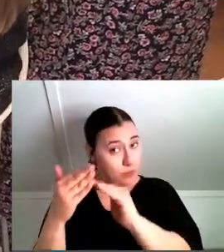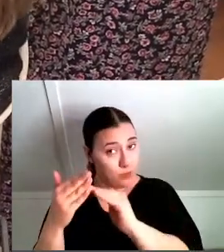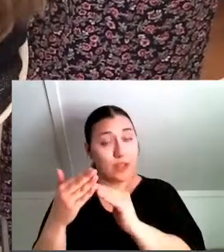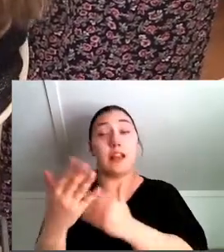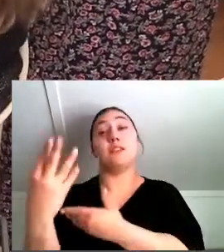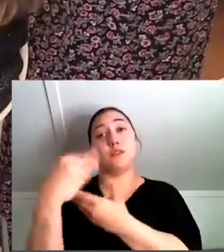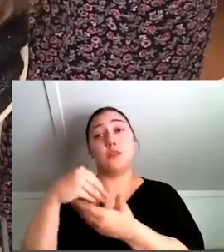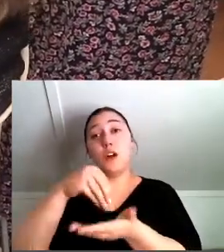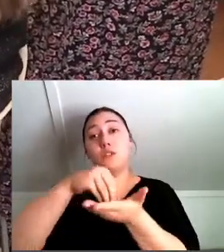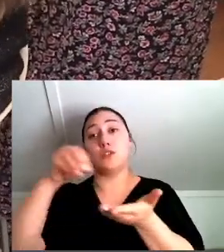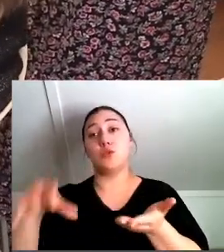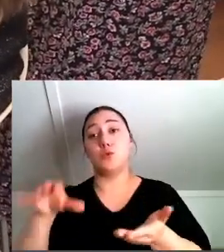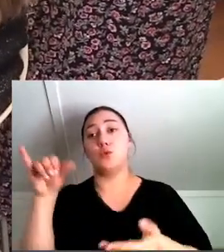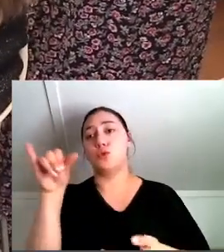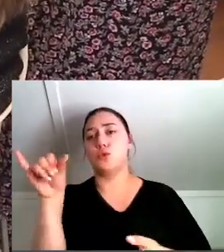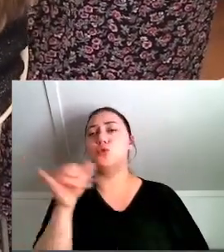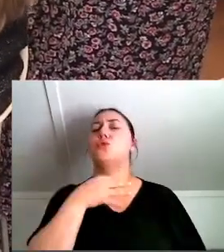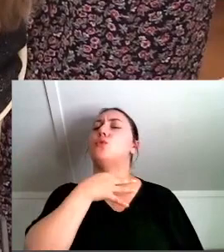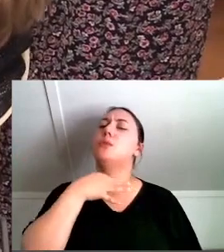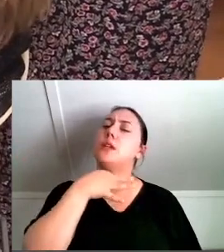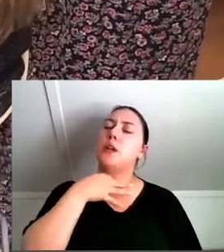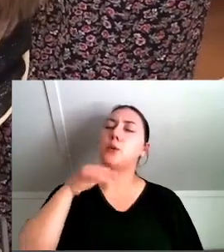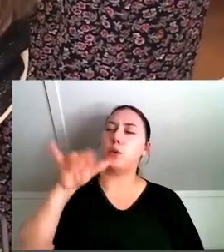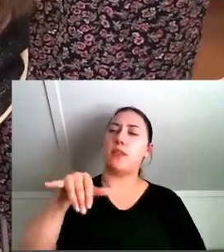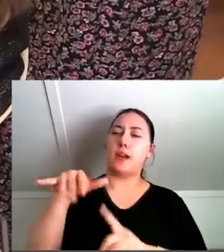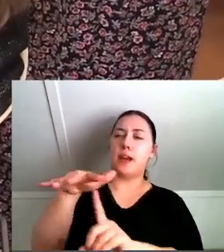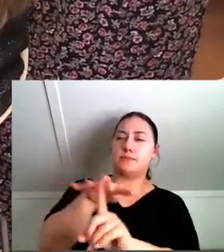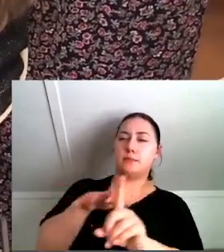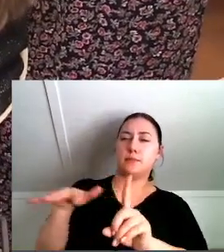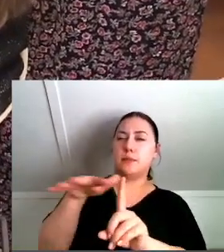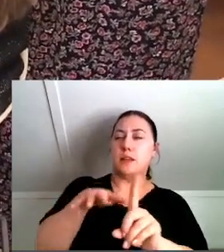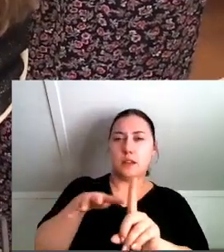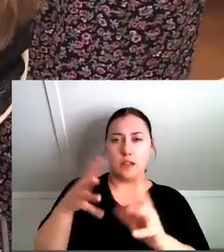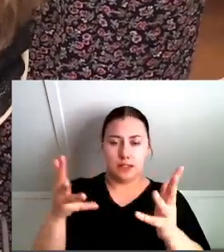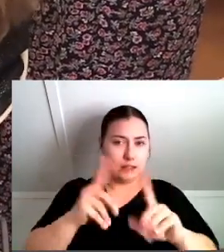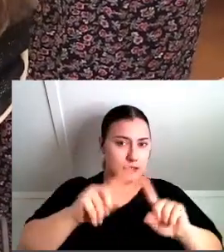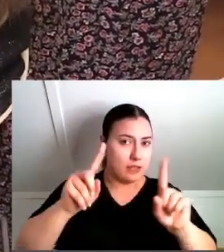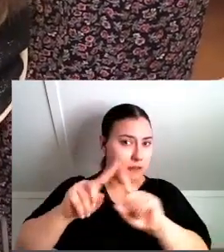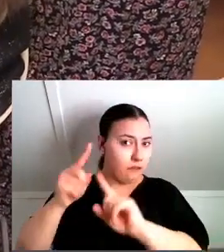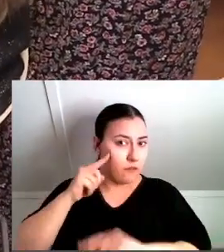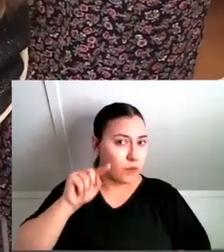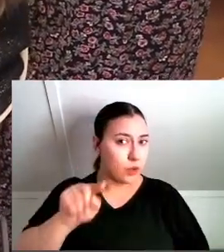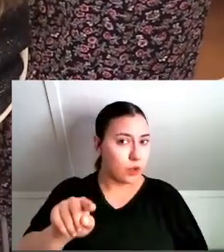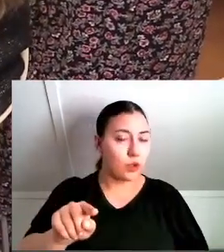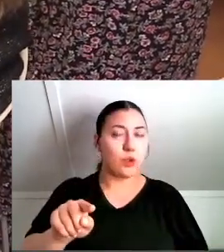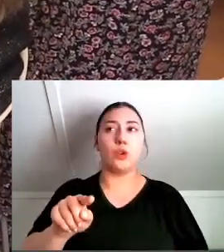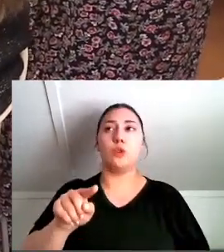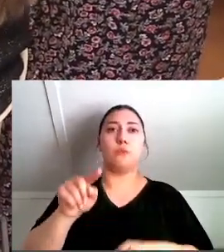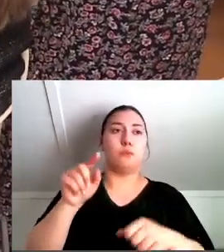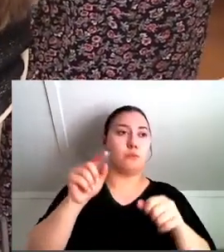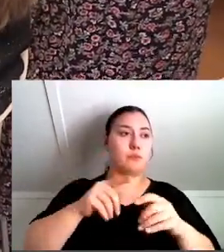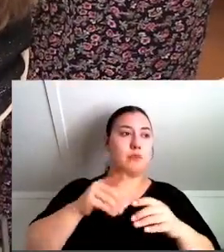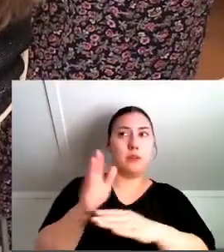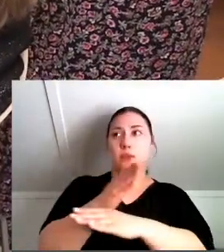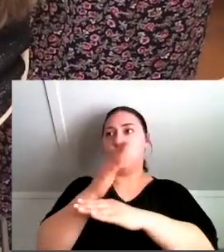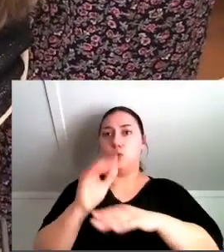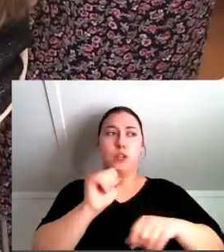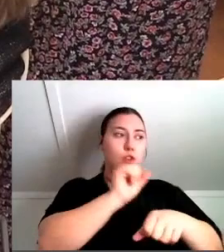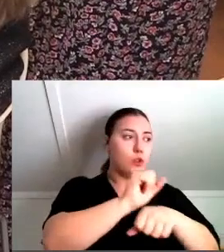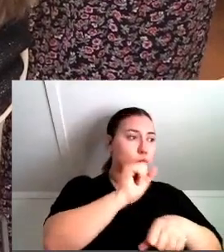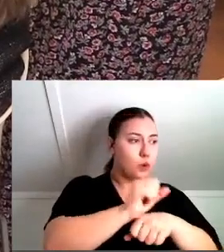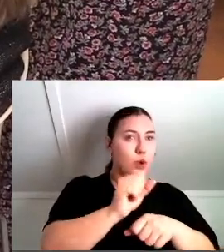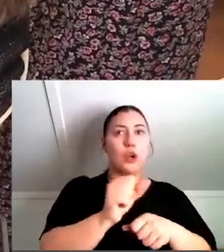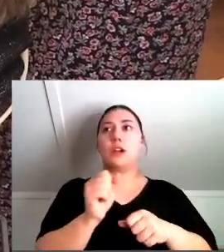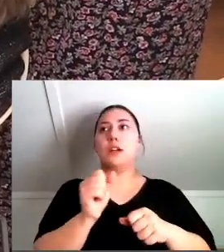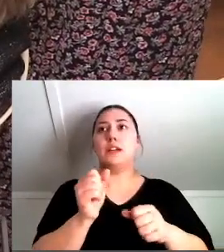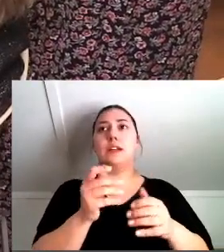And I'm also curious in that context whether there is a difference for you there between doing the work at Rollins and doing it now at